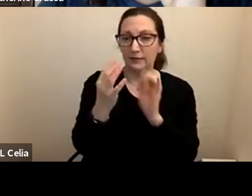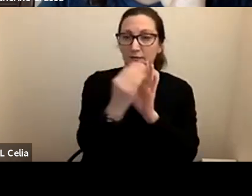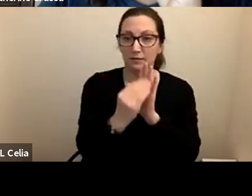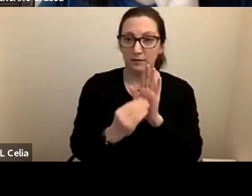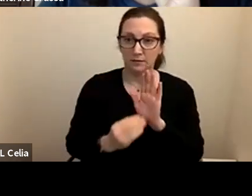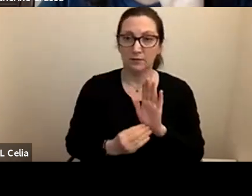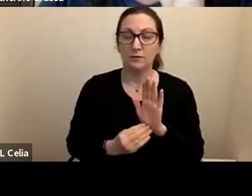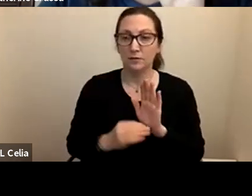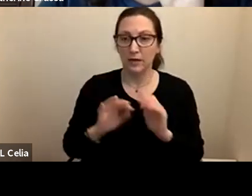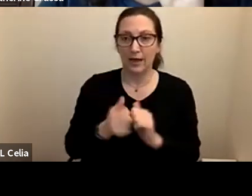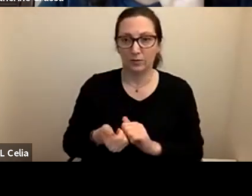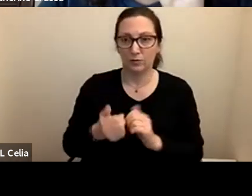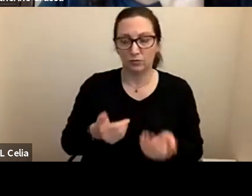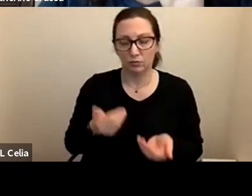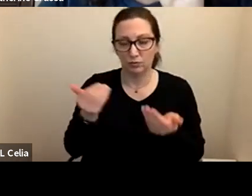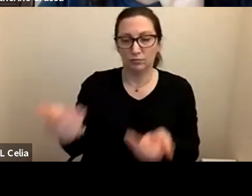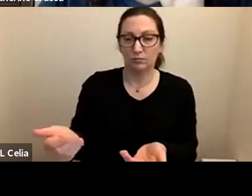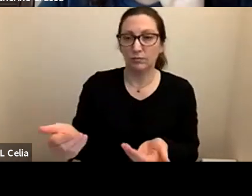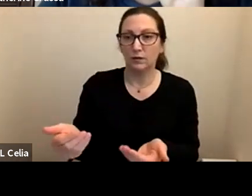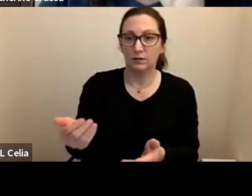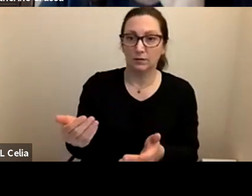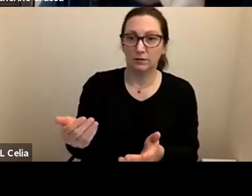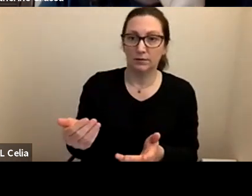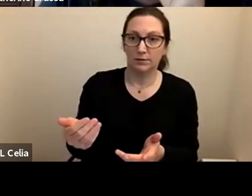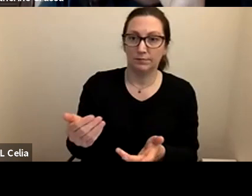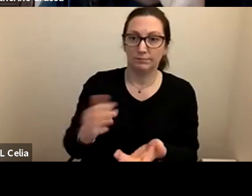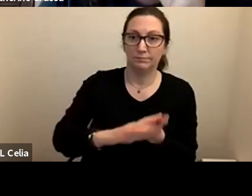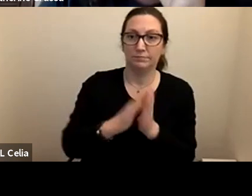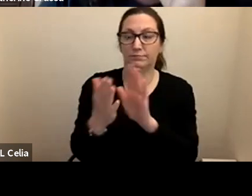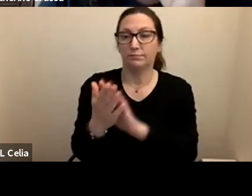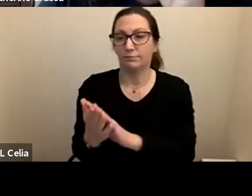forward into some sort of